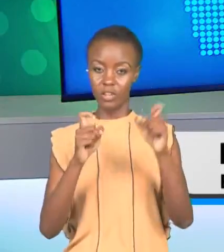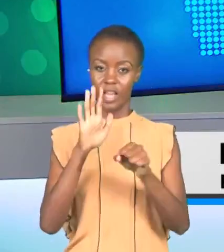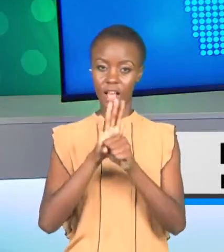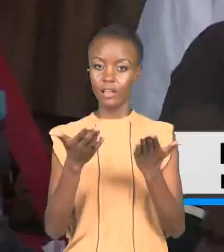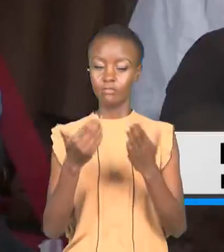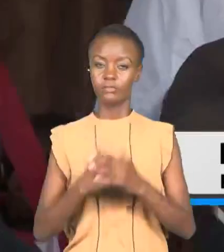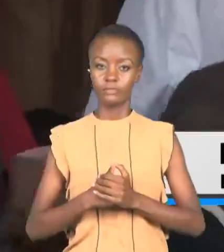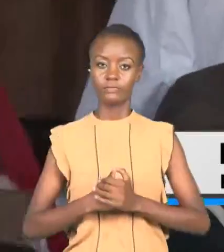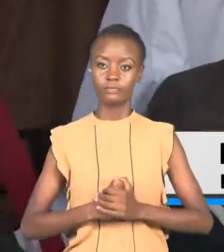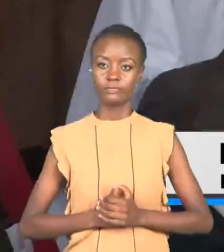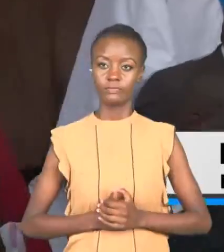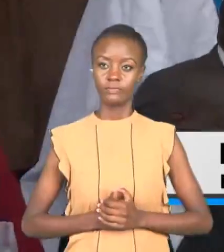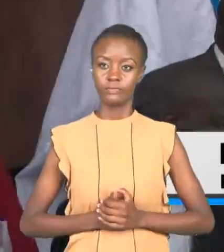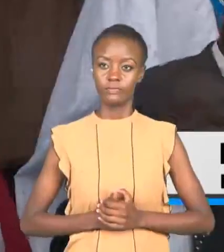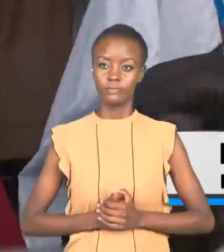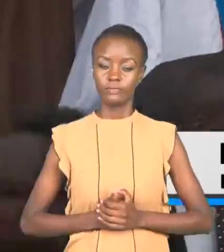to govern.